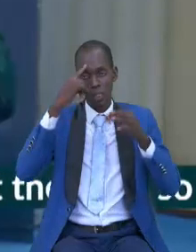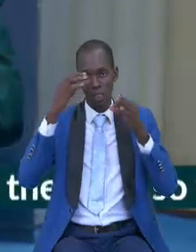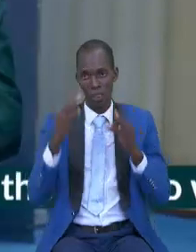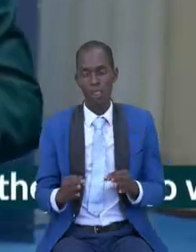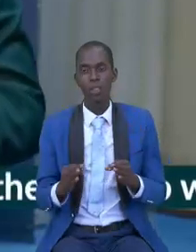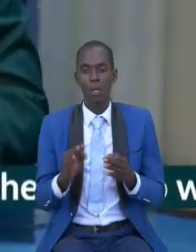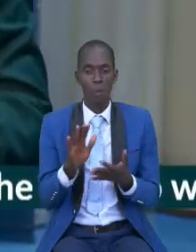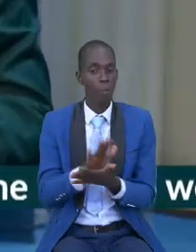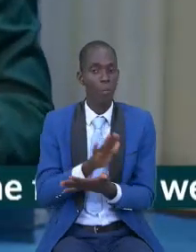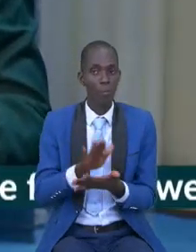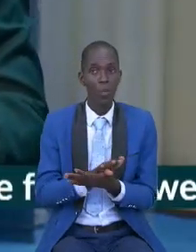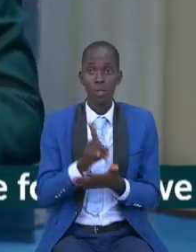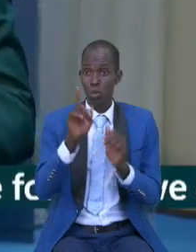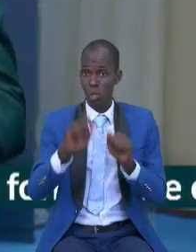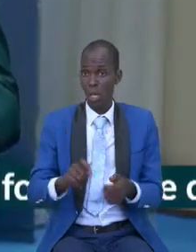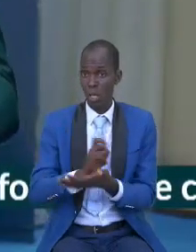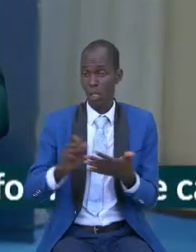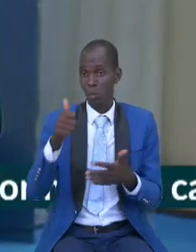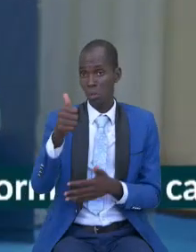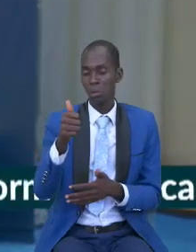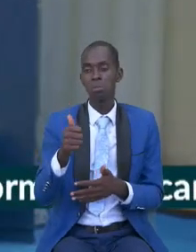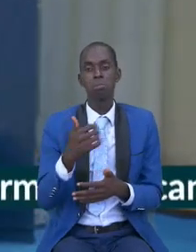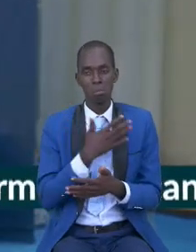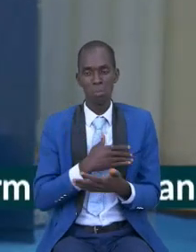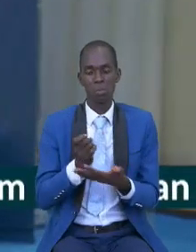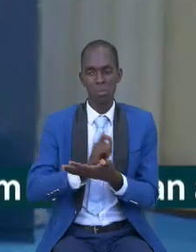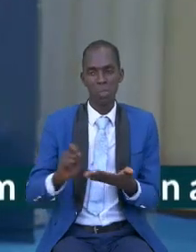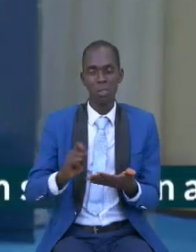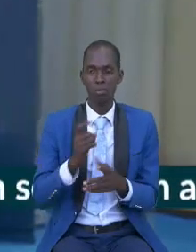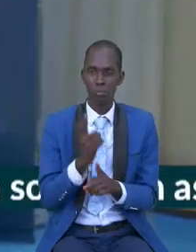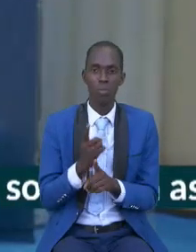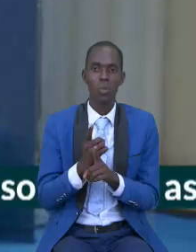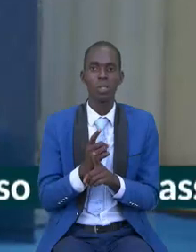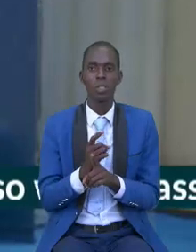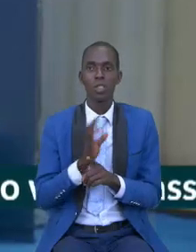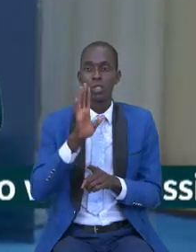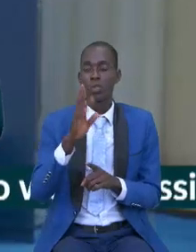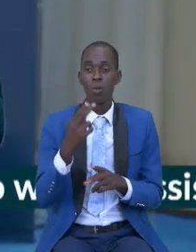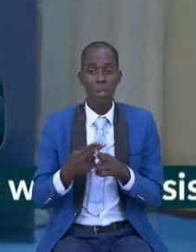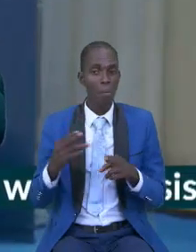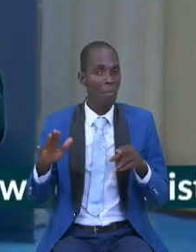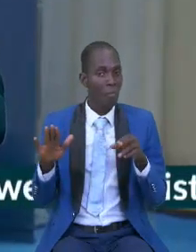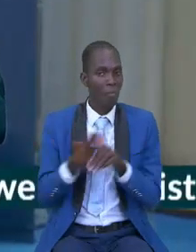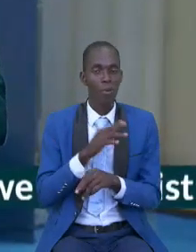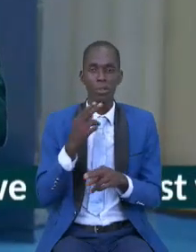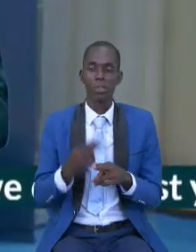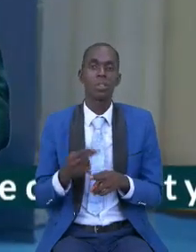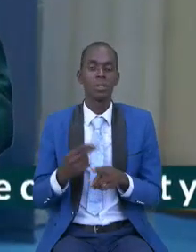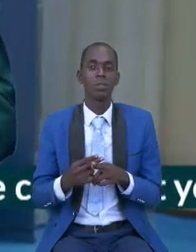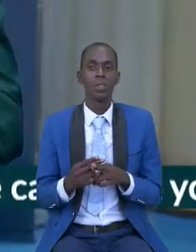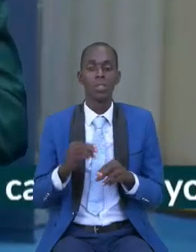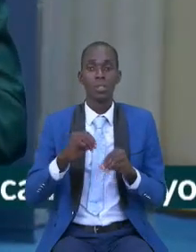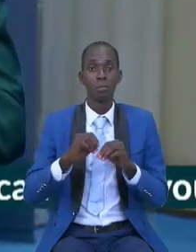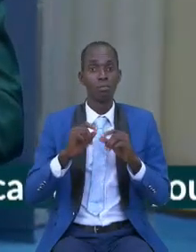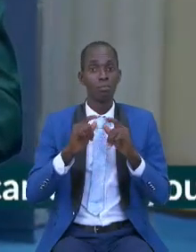write, let them write details, names, put your full name in capital